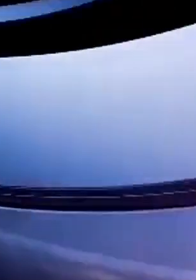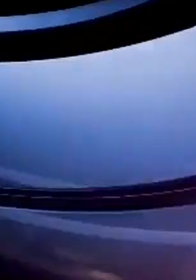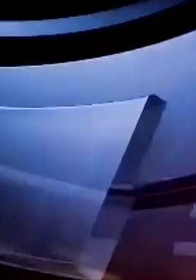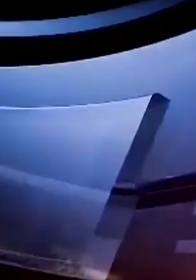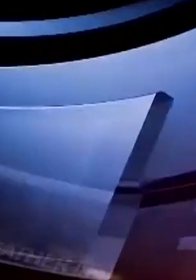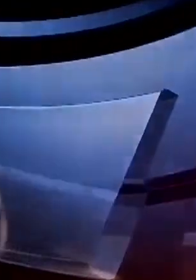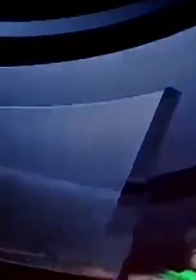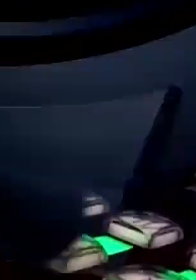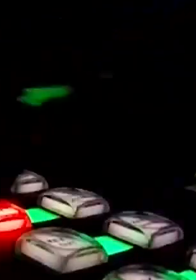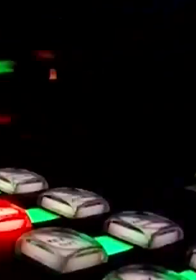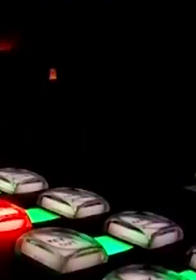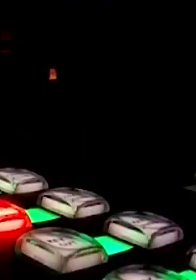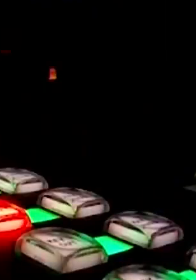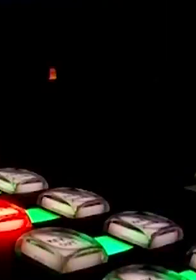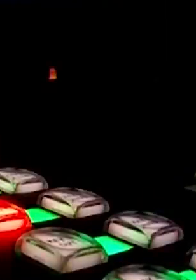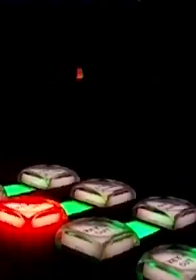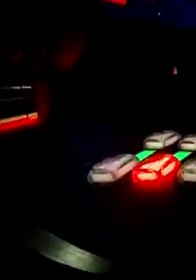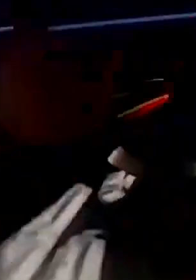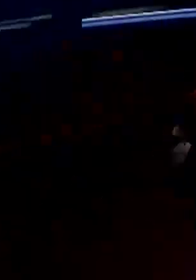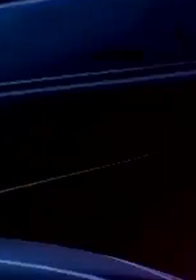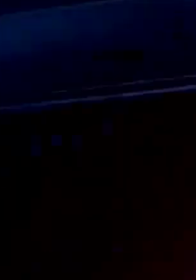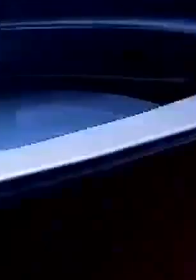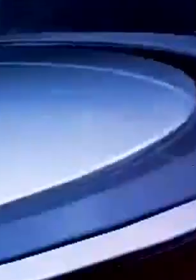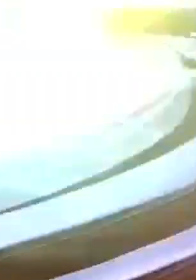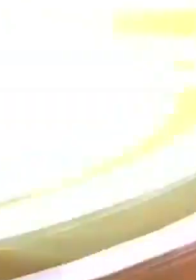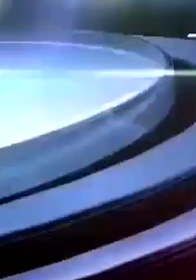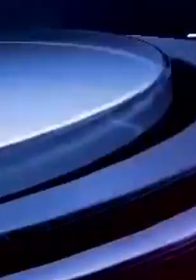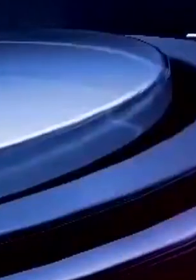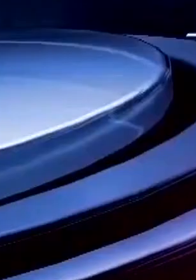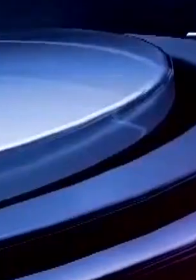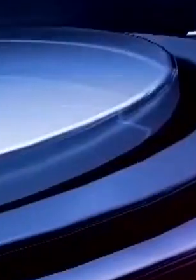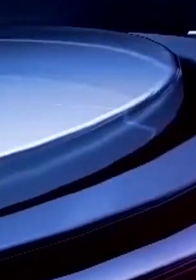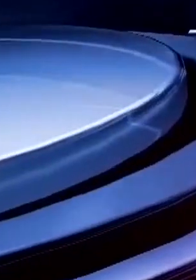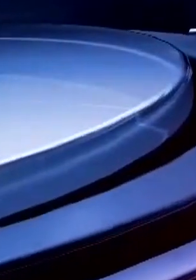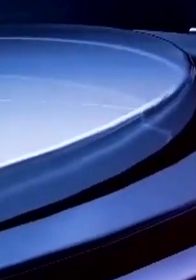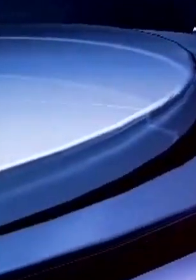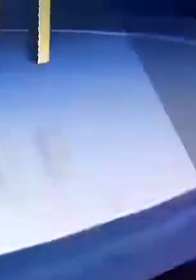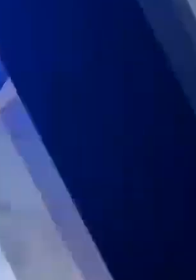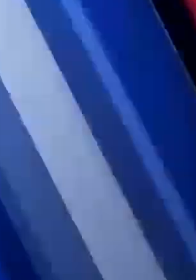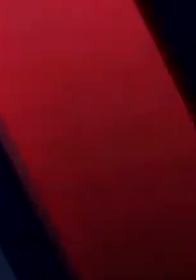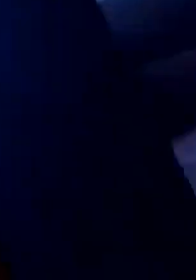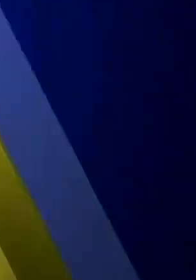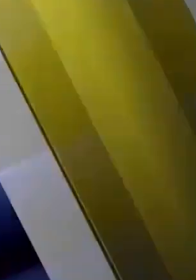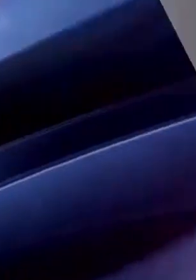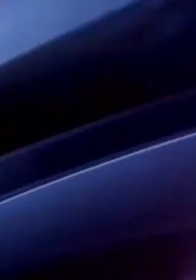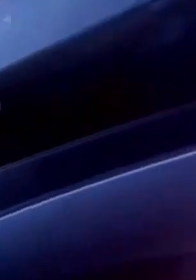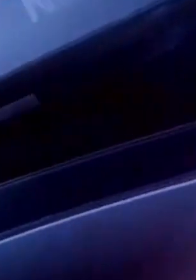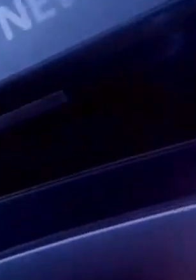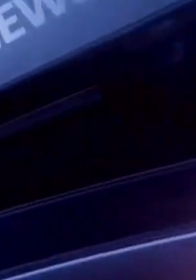Broadcasting from our studios in the Pine St. Michael, this is CBC Newsnight, starting now.